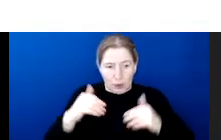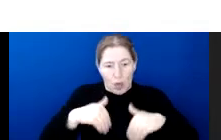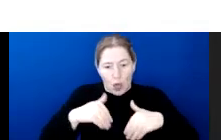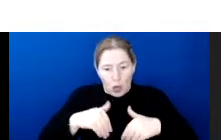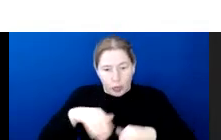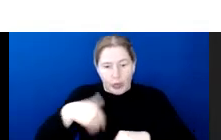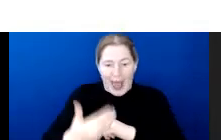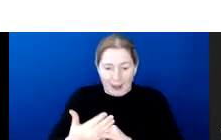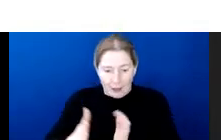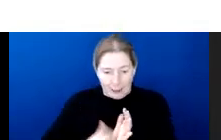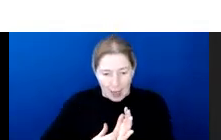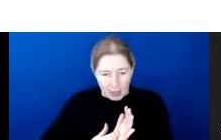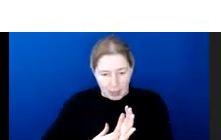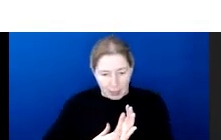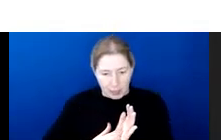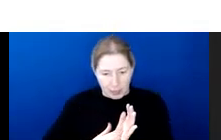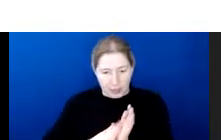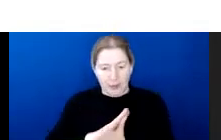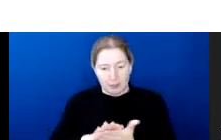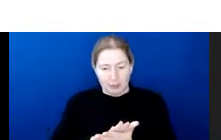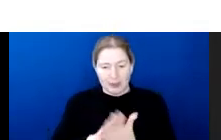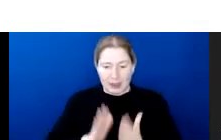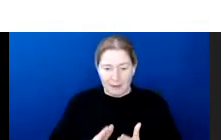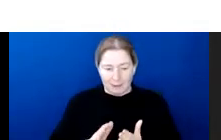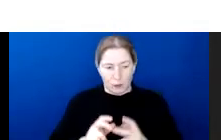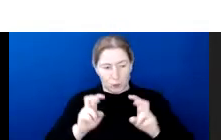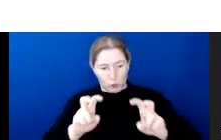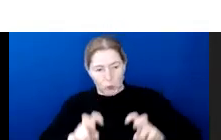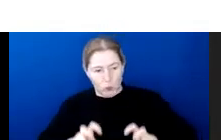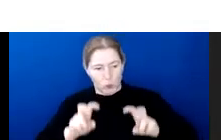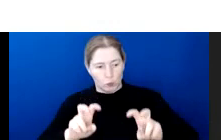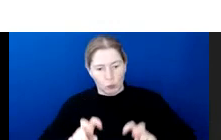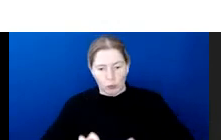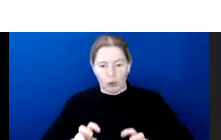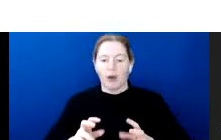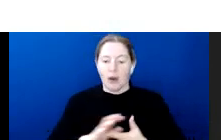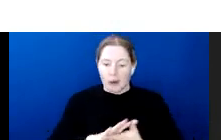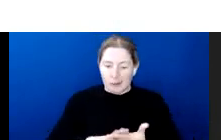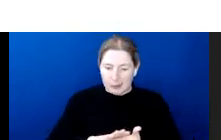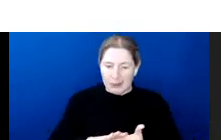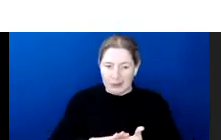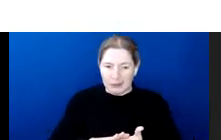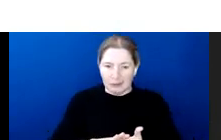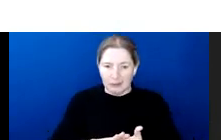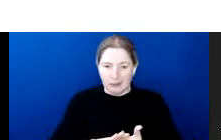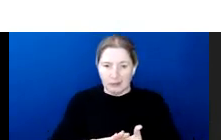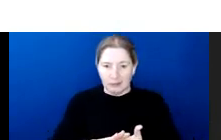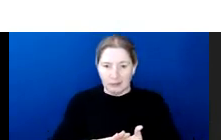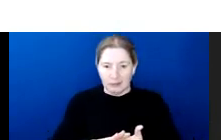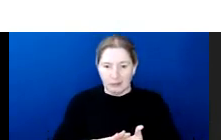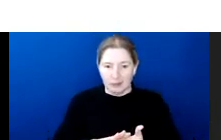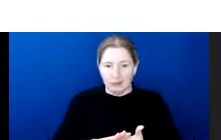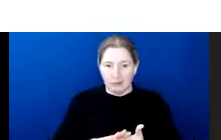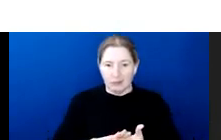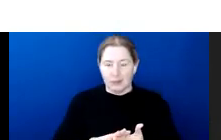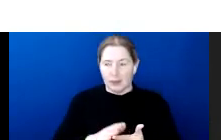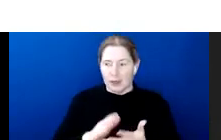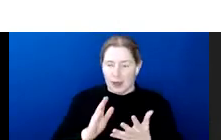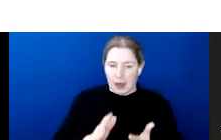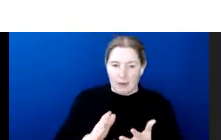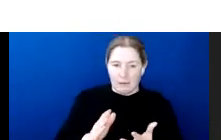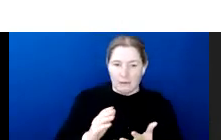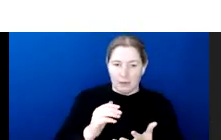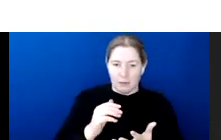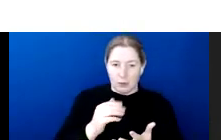month, where you would have to close the books. You would then have to have the notification to the